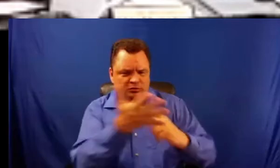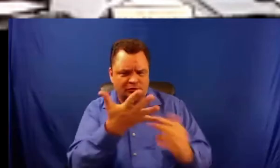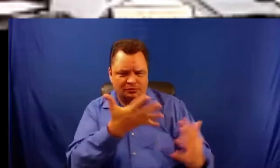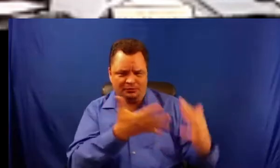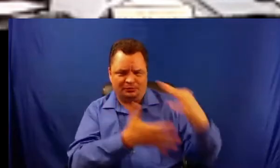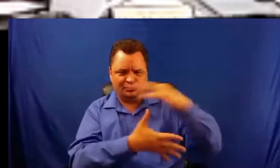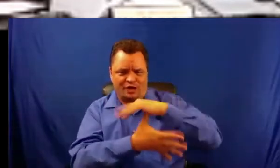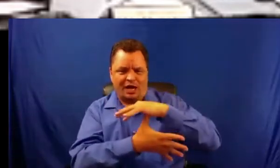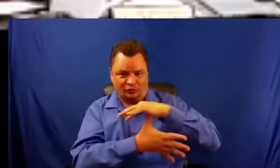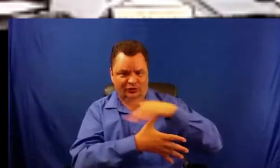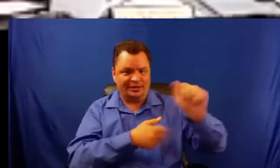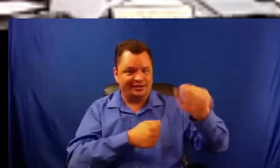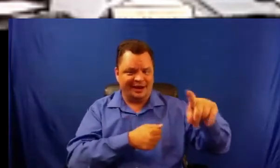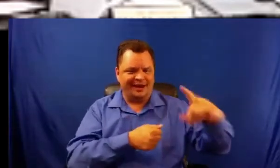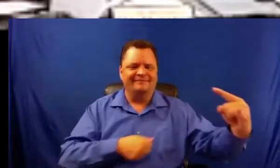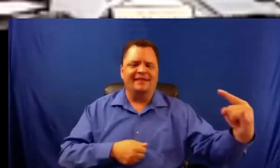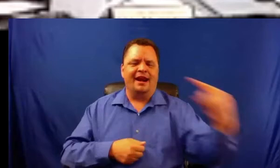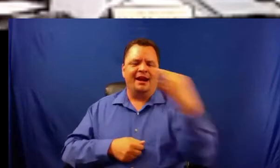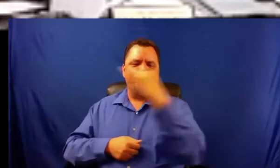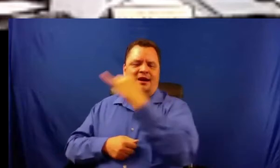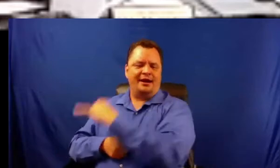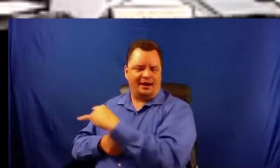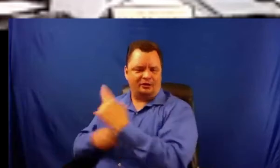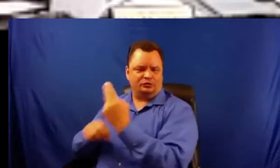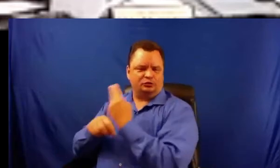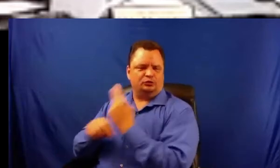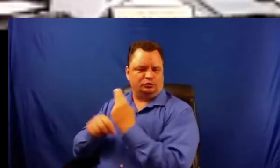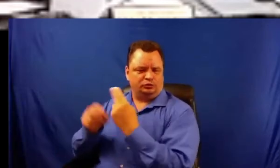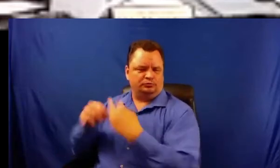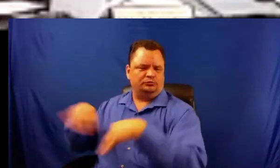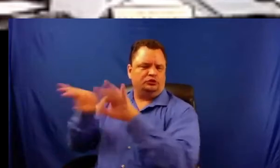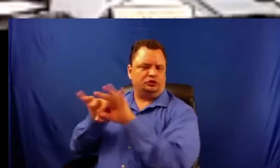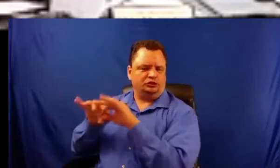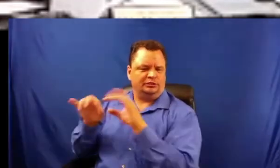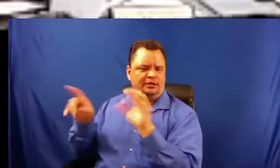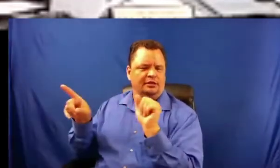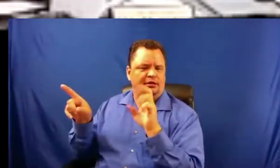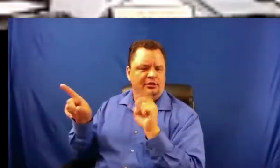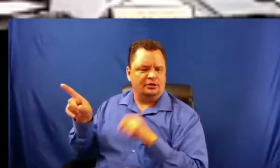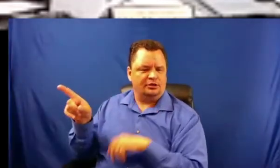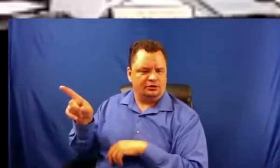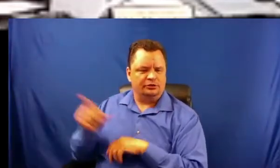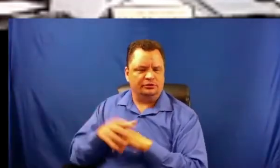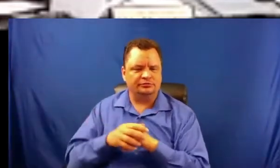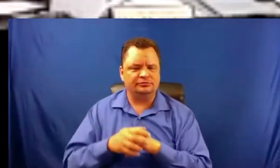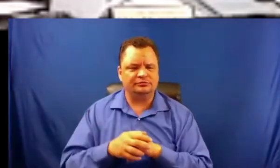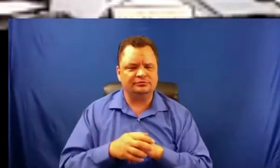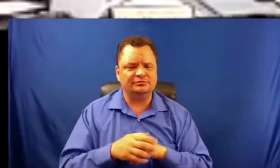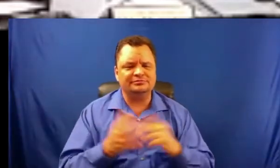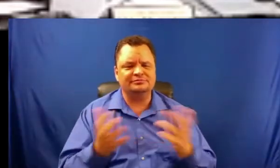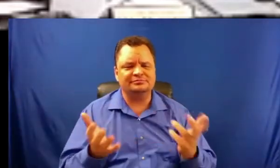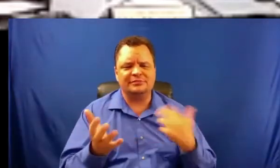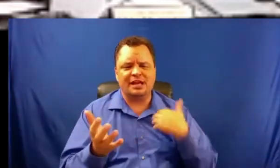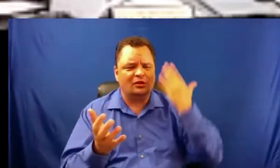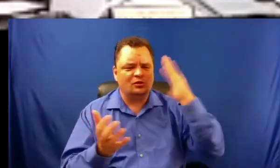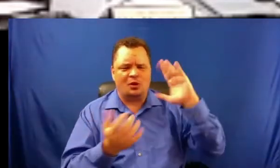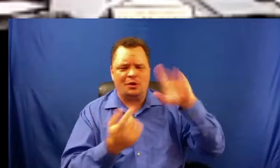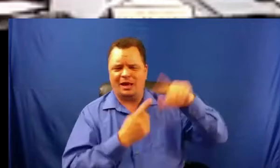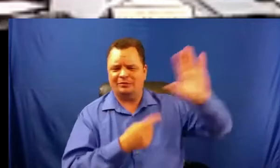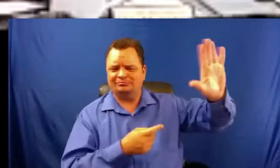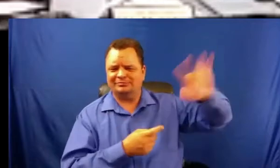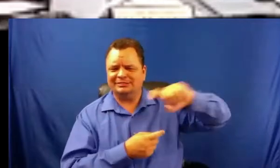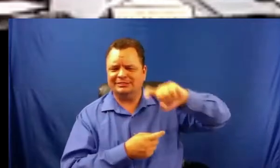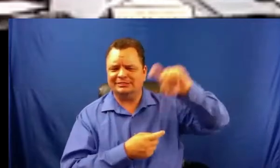don't have a contract, let's say Texas, and I don't know all their contracts, this is not my bailiwick, that they would